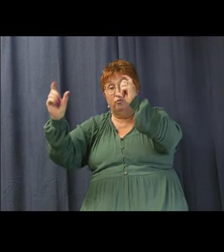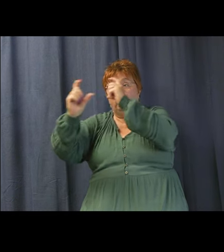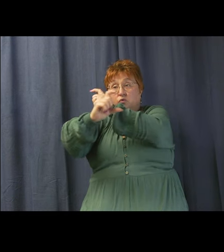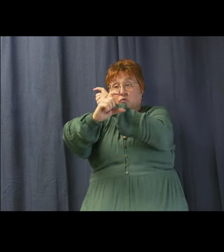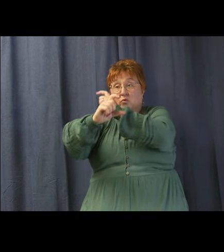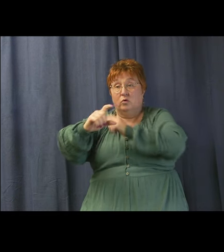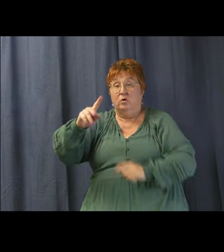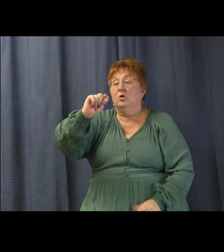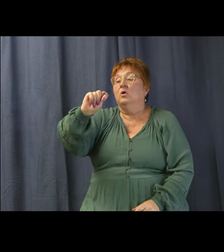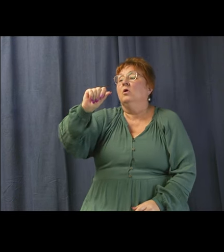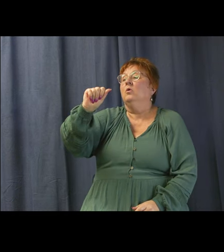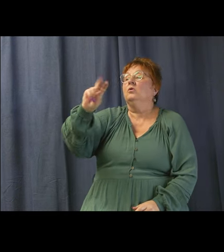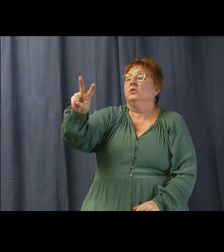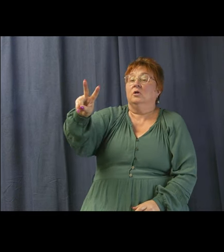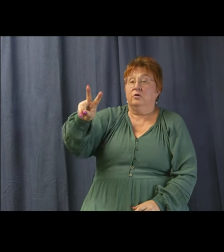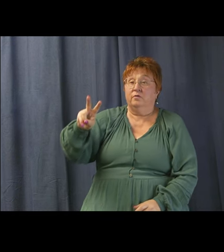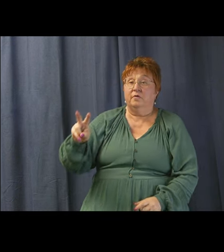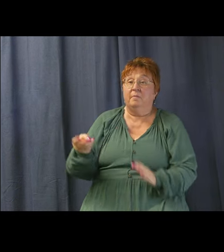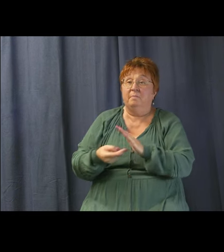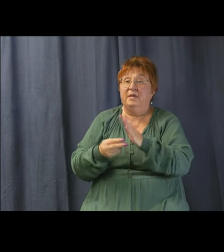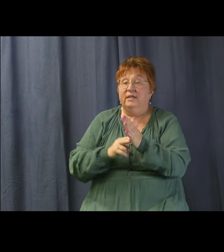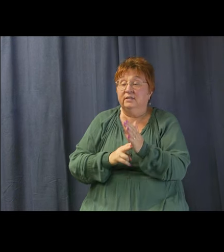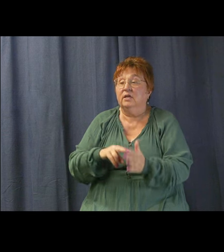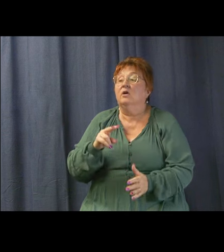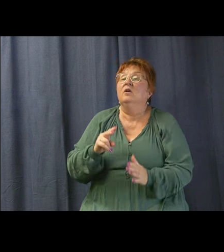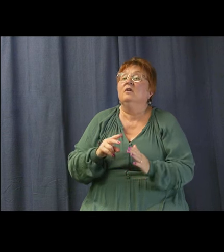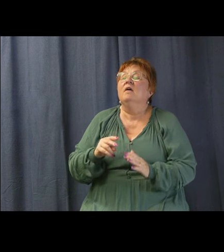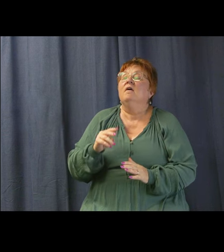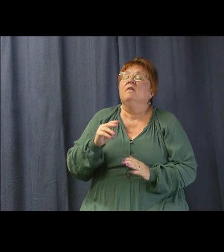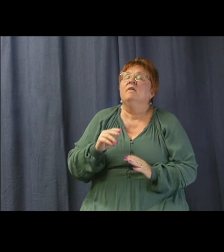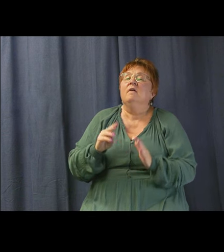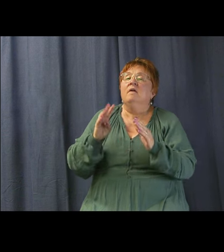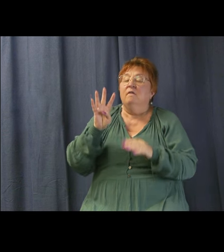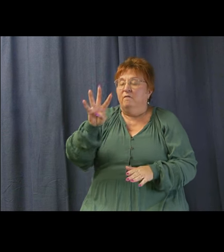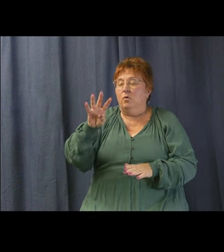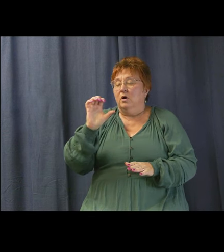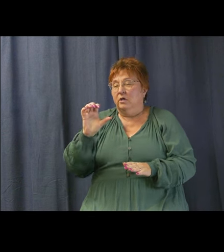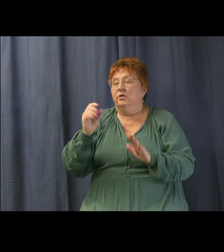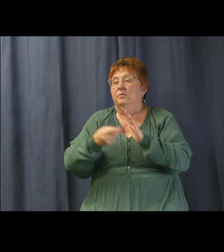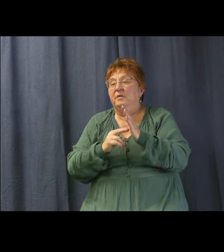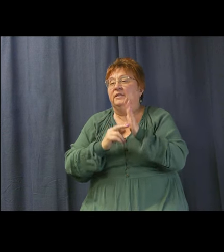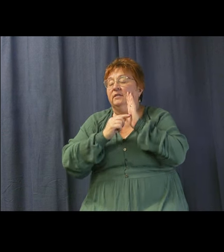Tav is the number 400, and Tav means sign.